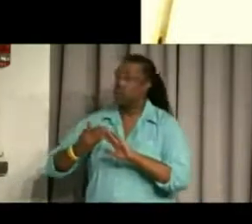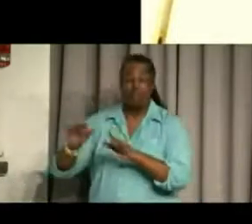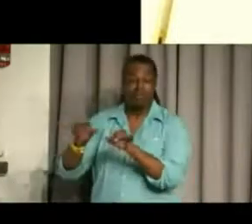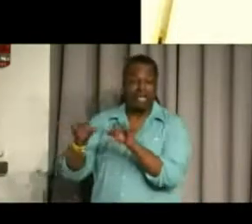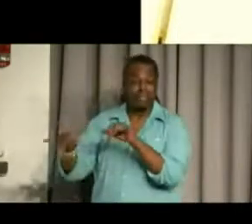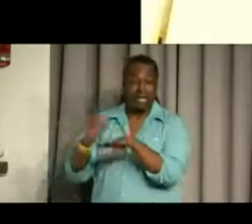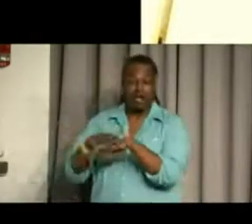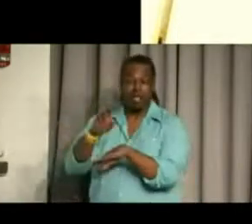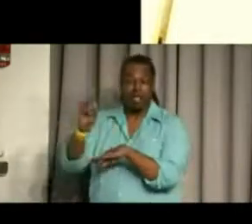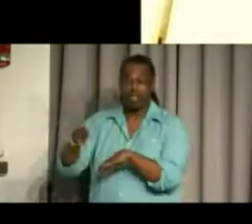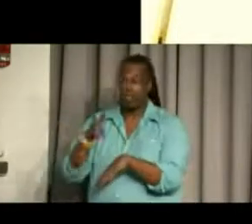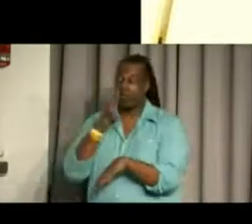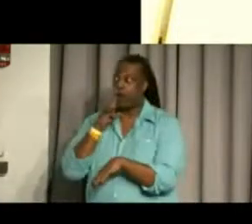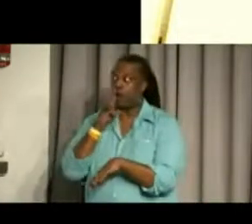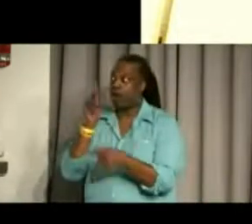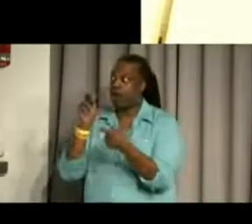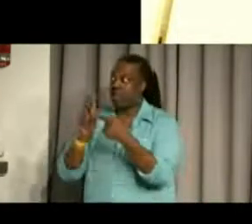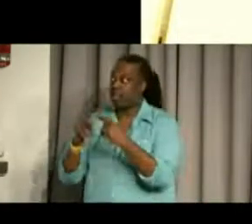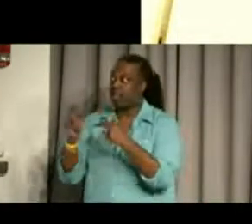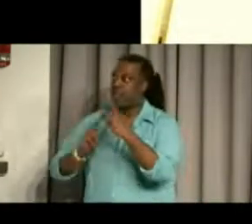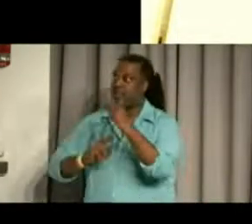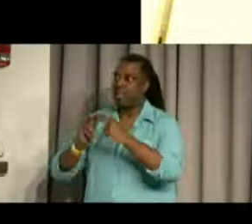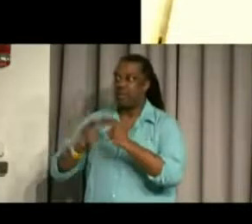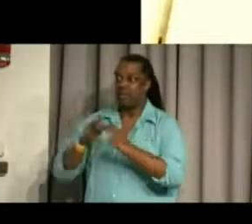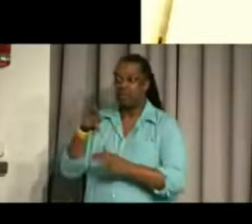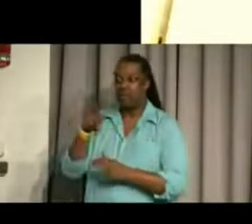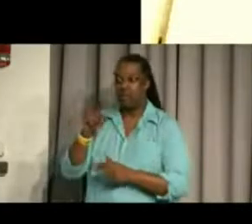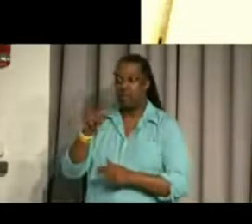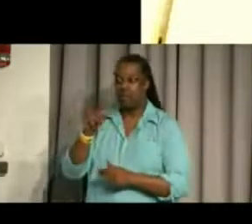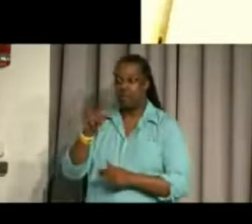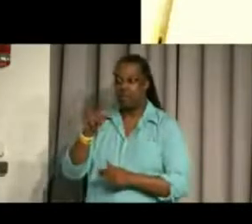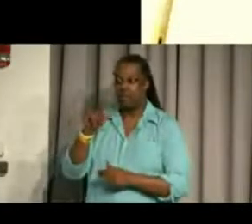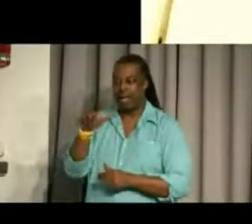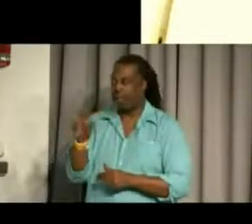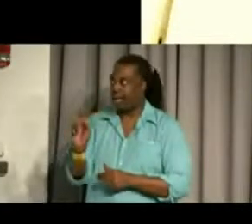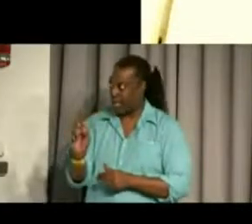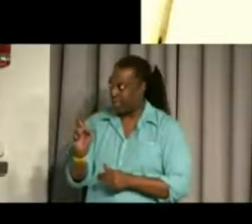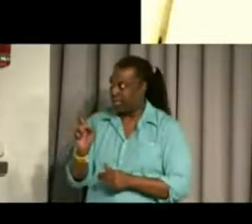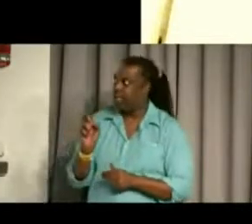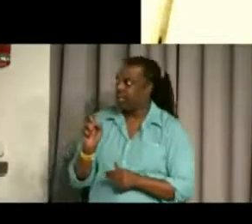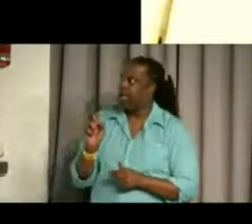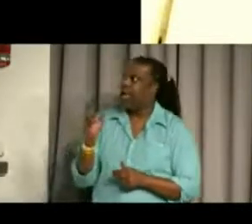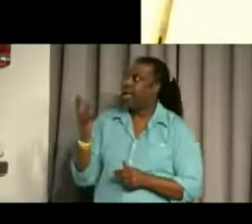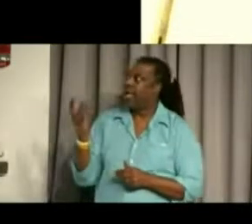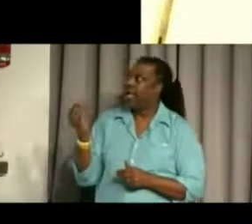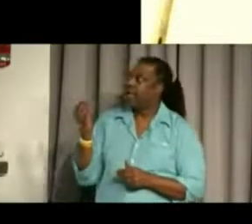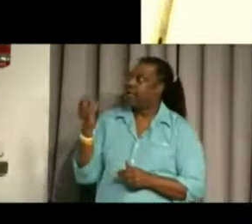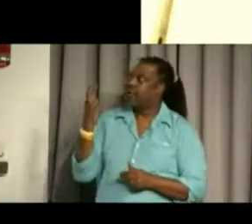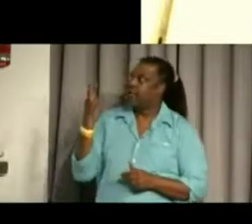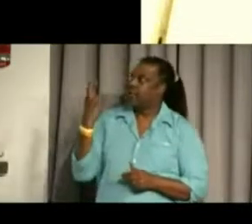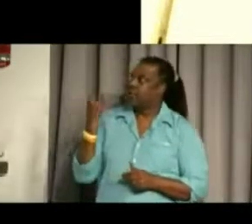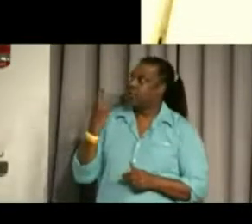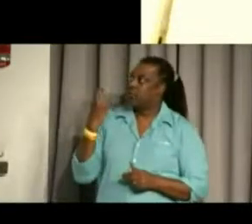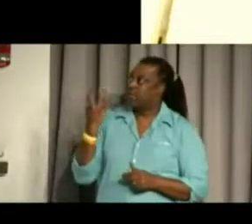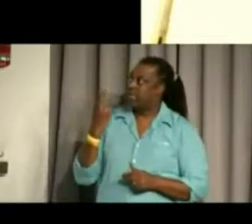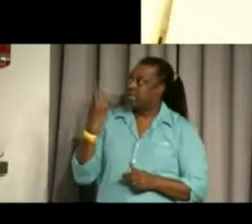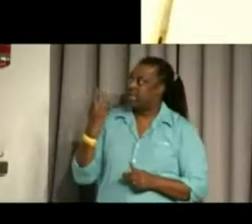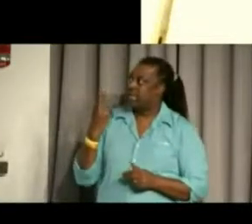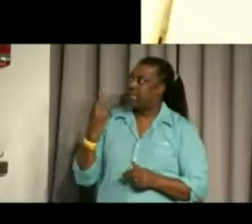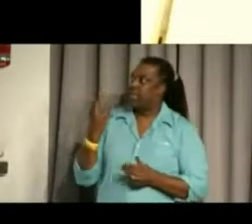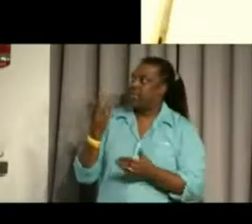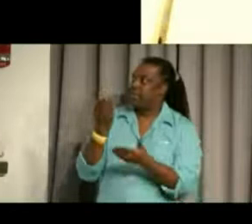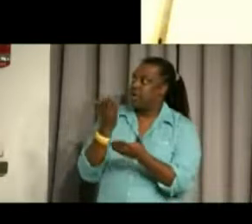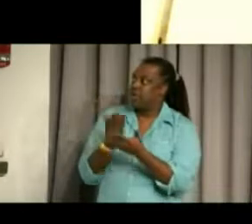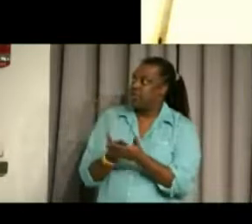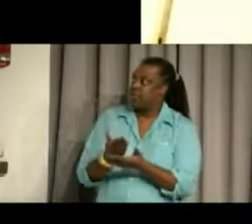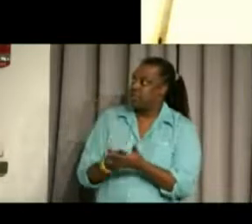Detroit water until they built this pipeline. And the reason why, the justification